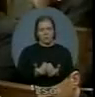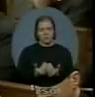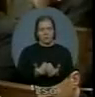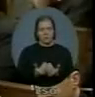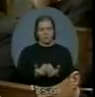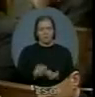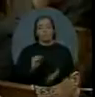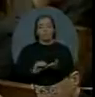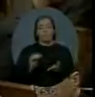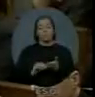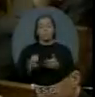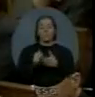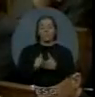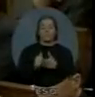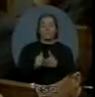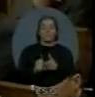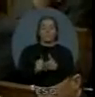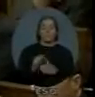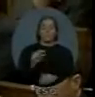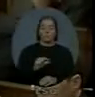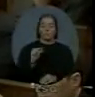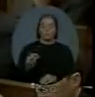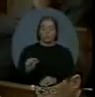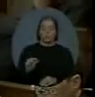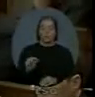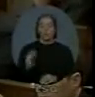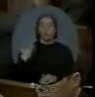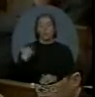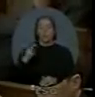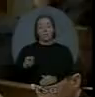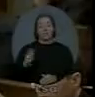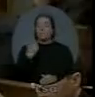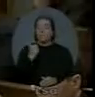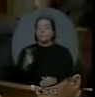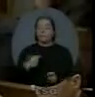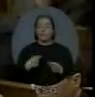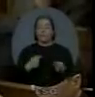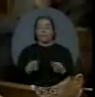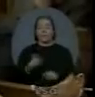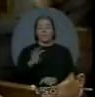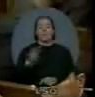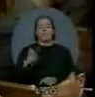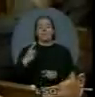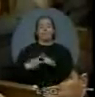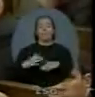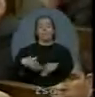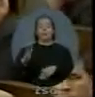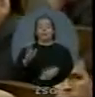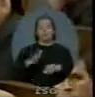in the last year the Liberals spent 204% more than in the first year under the Conservatives. The Ministry of Health, those ministers